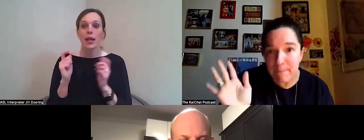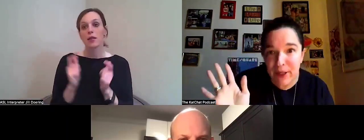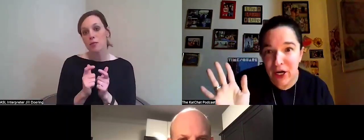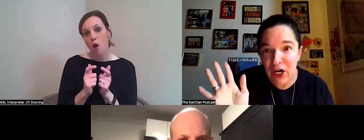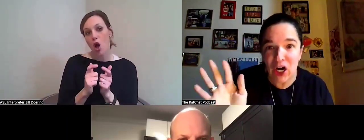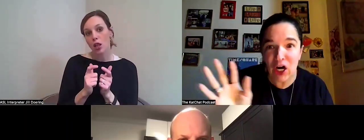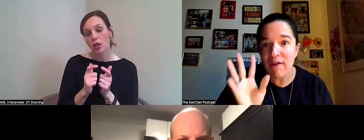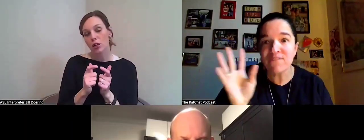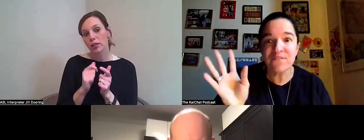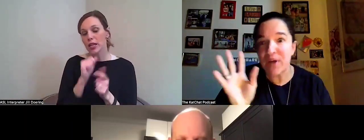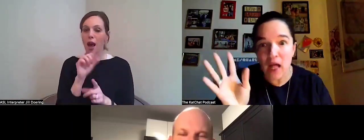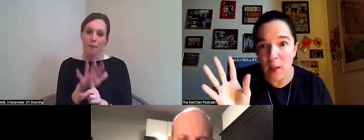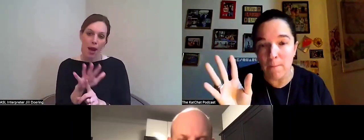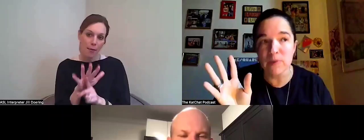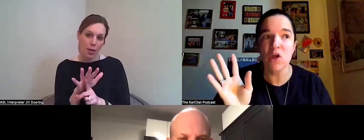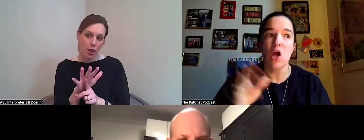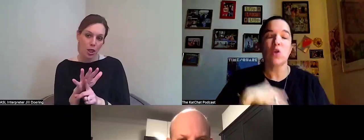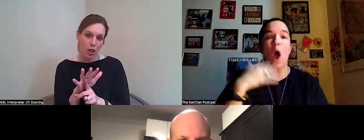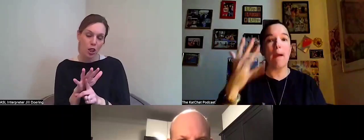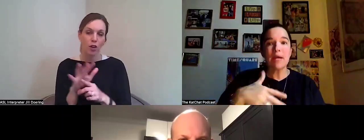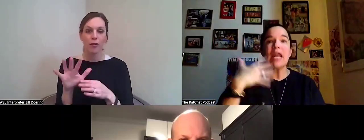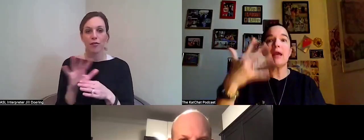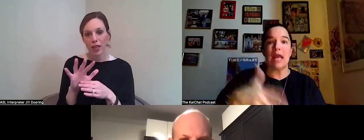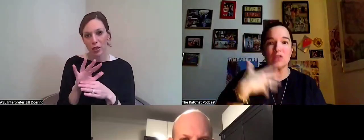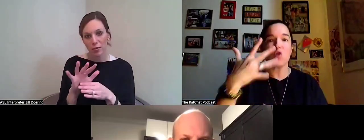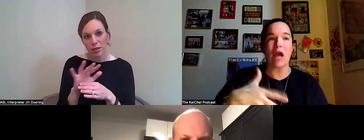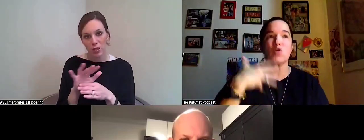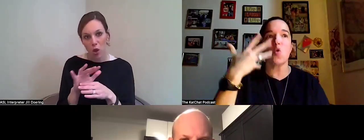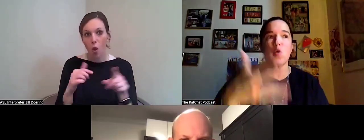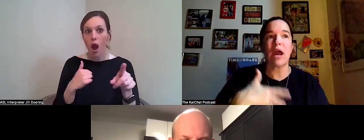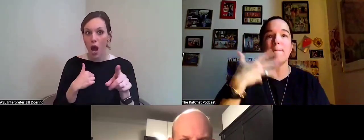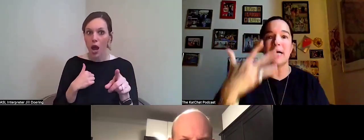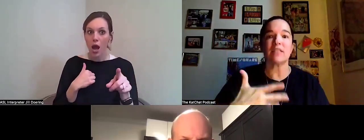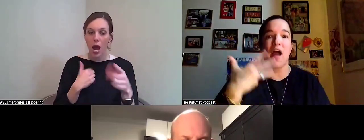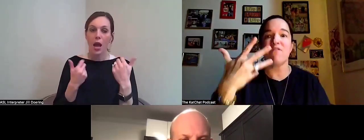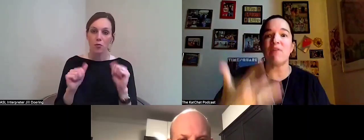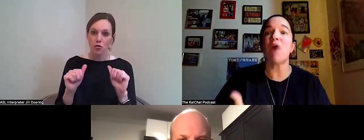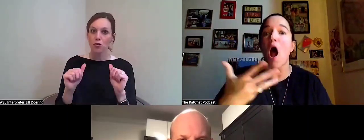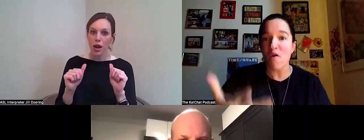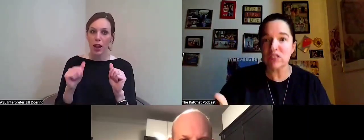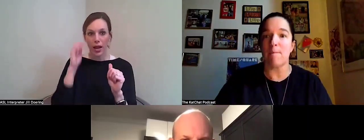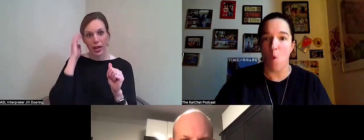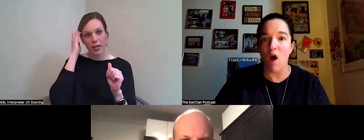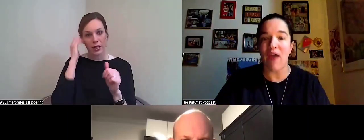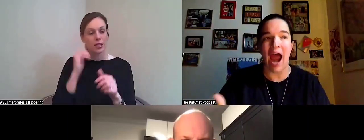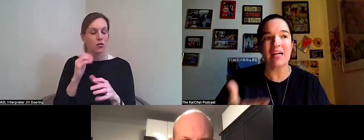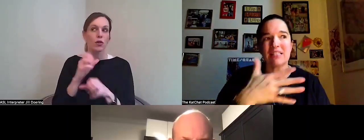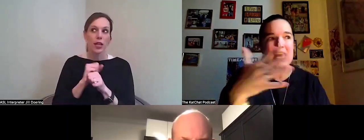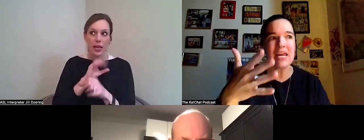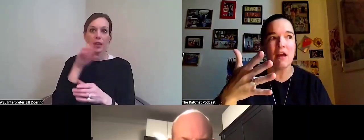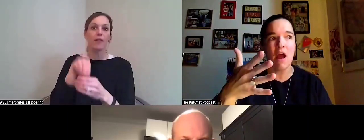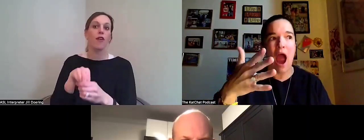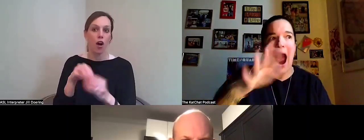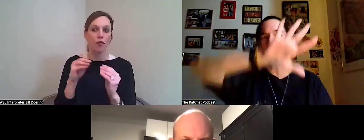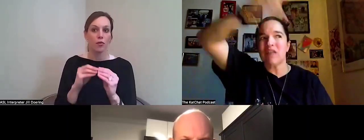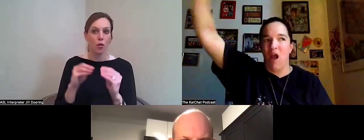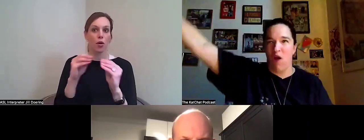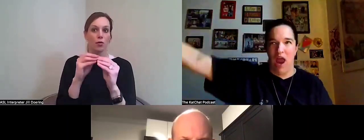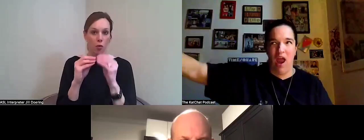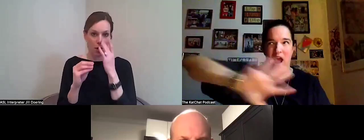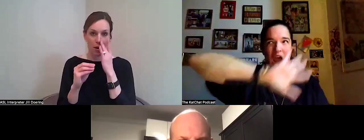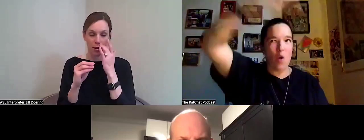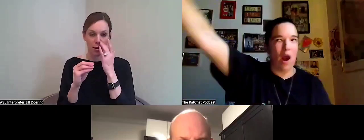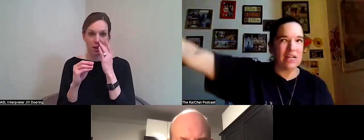not popular films. So I'm trying to get myself involved the more that I see